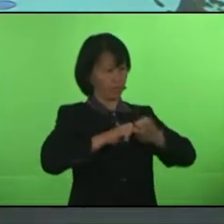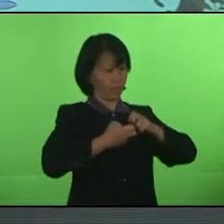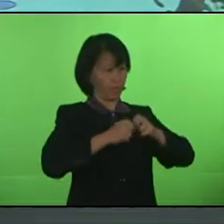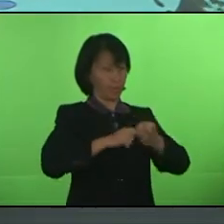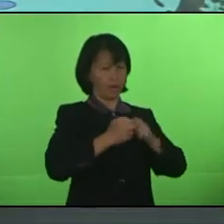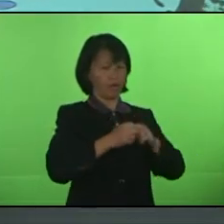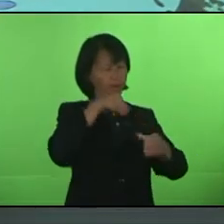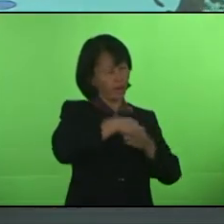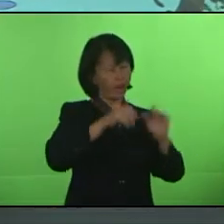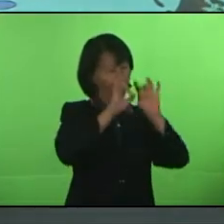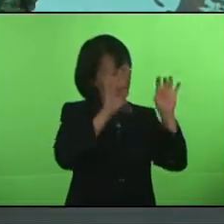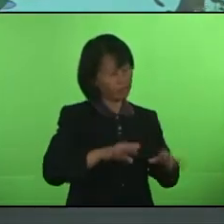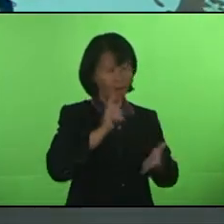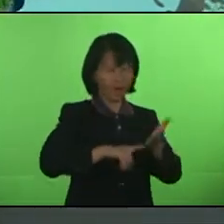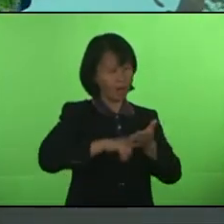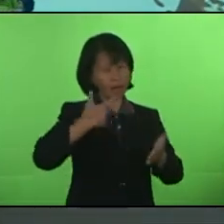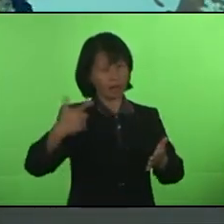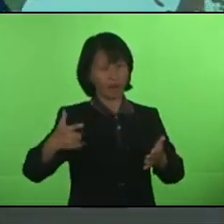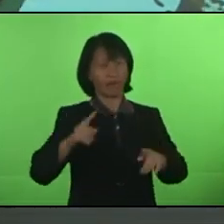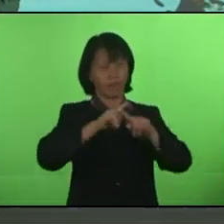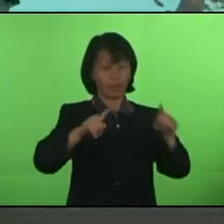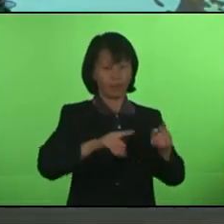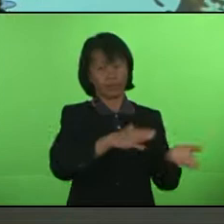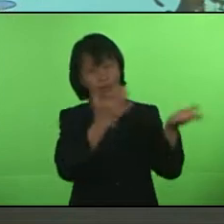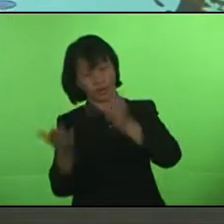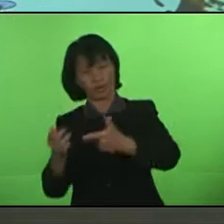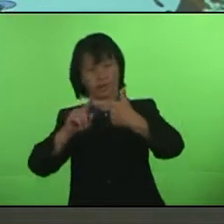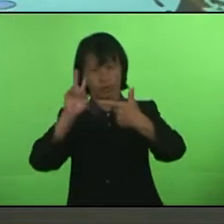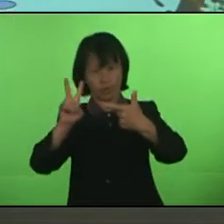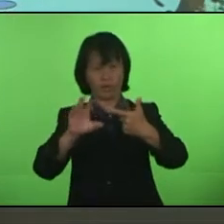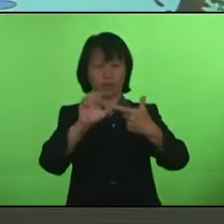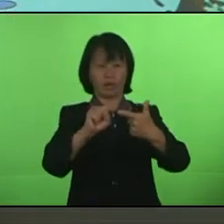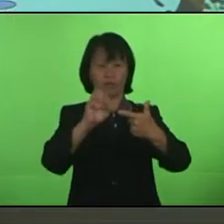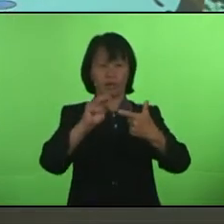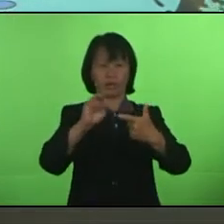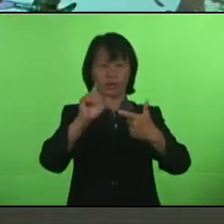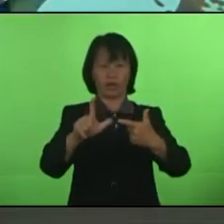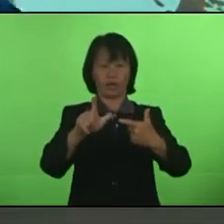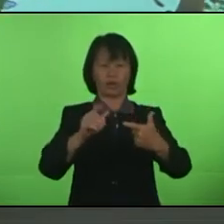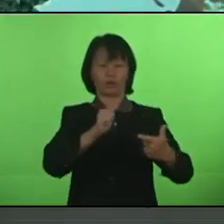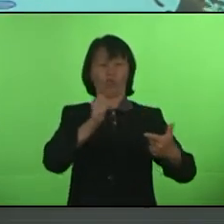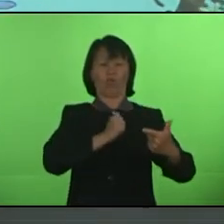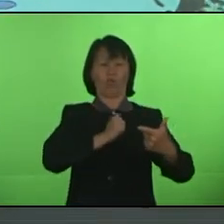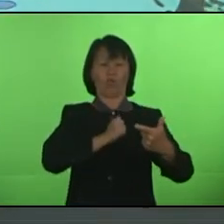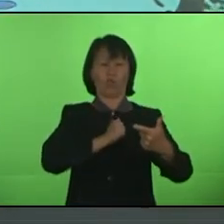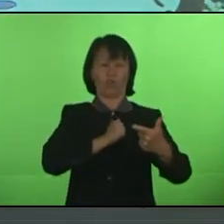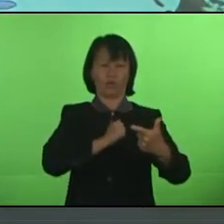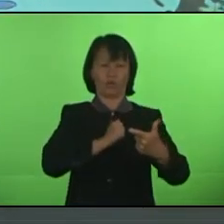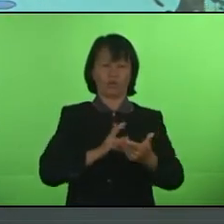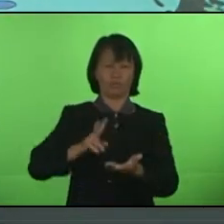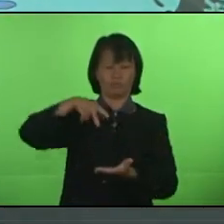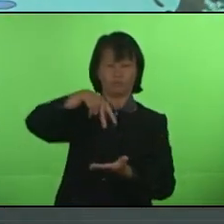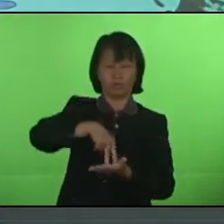with exams and things like that. But here, you are very much on your own. It is